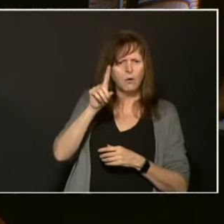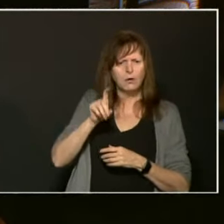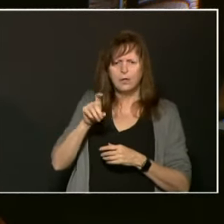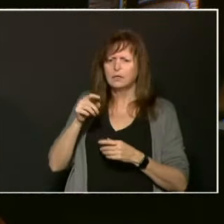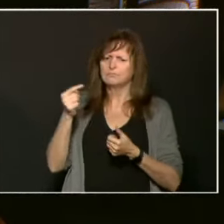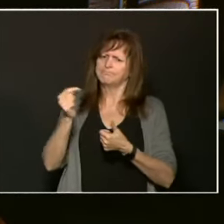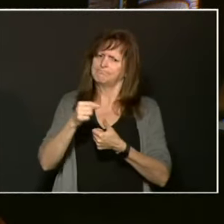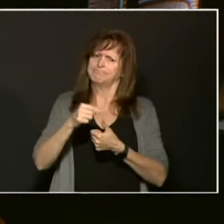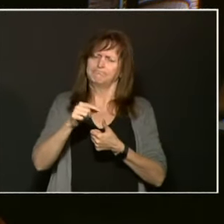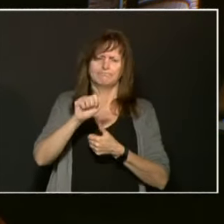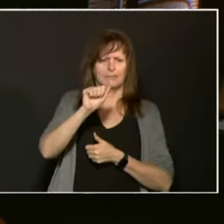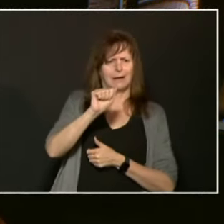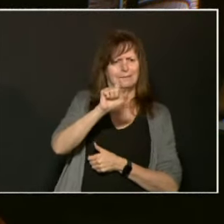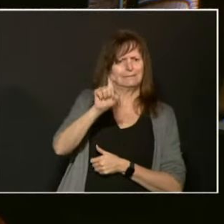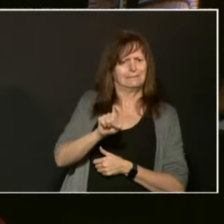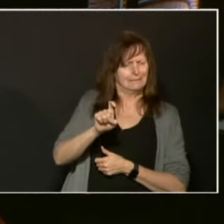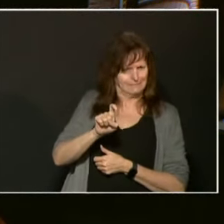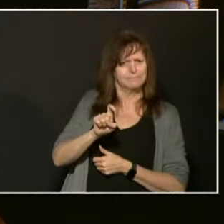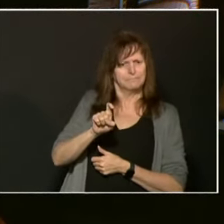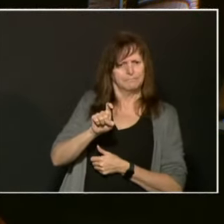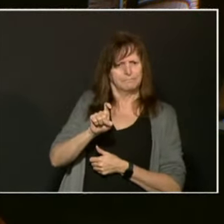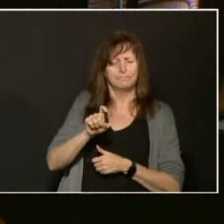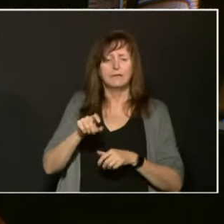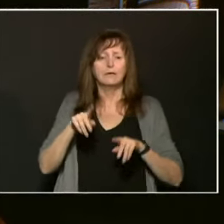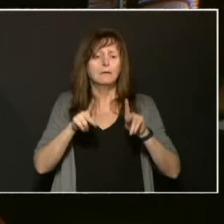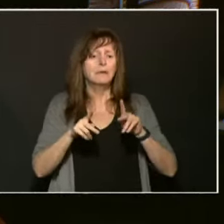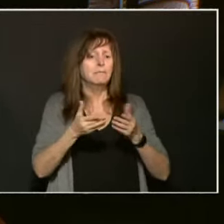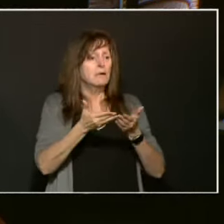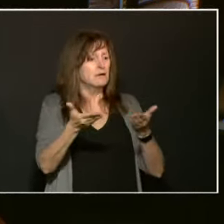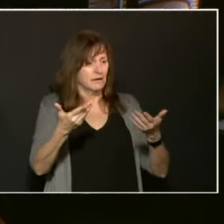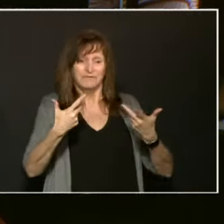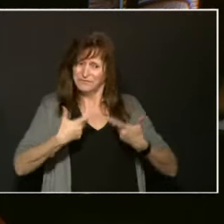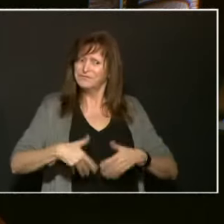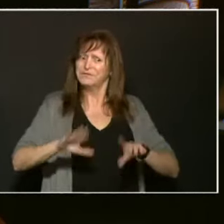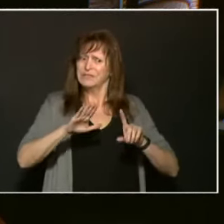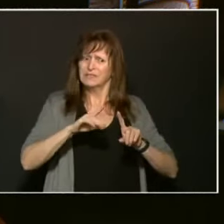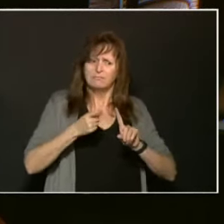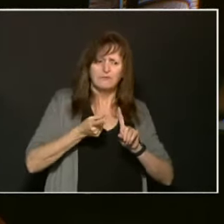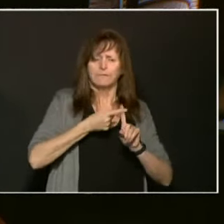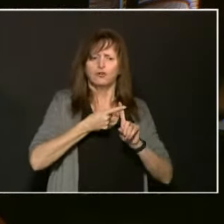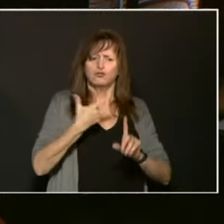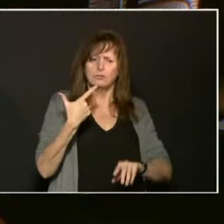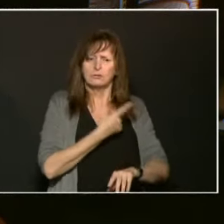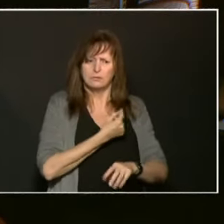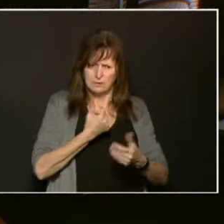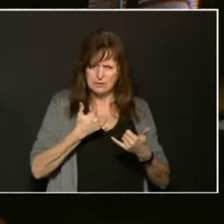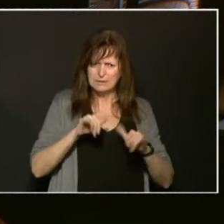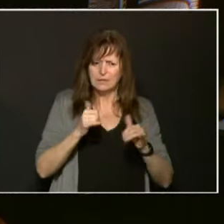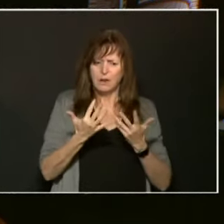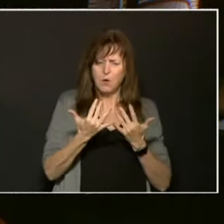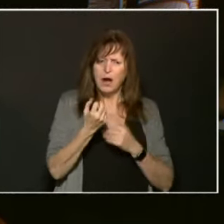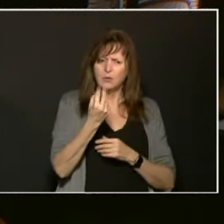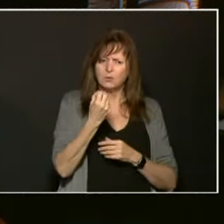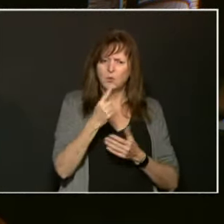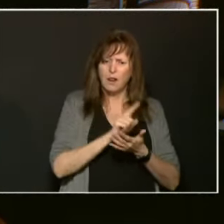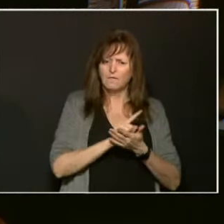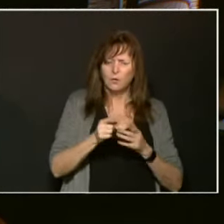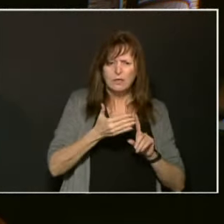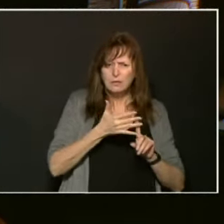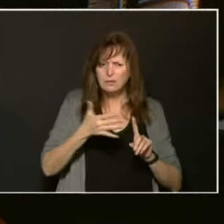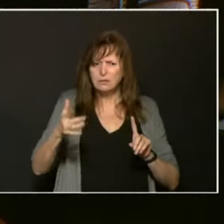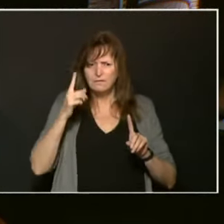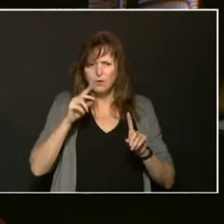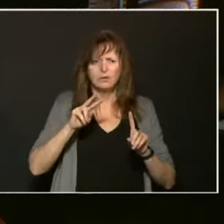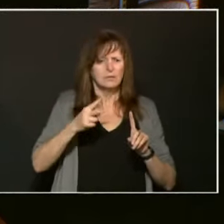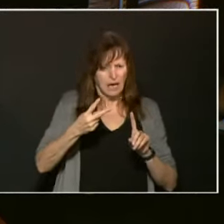People who got the AstraZeneca shot are still waiting 12 weeks in Ontario versus 8 weeks or less in other